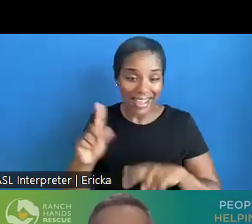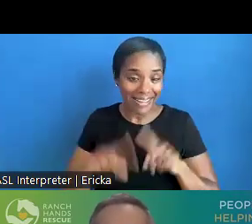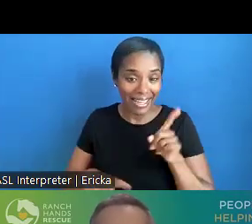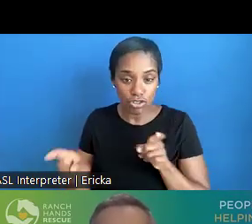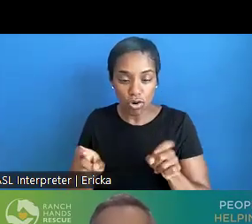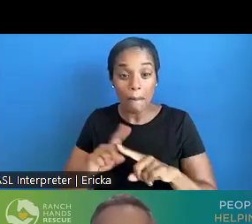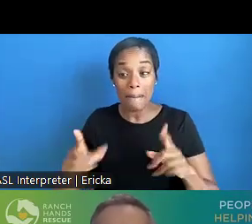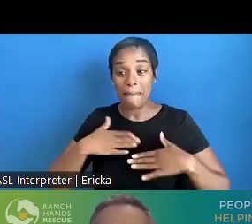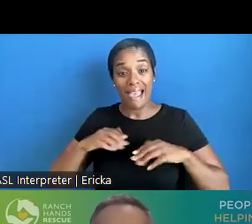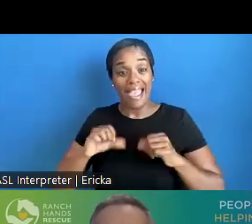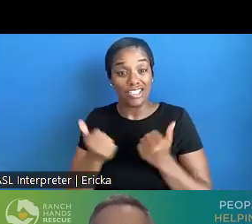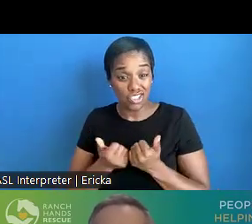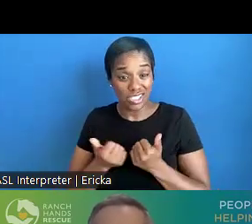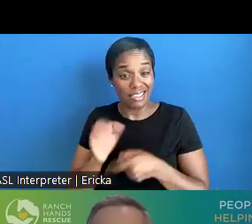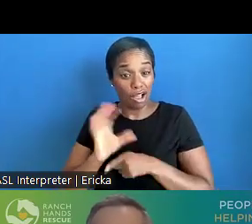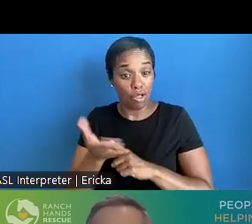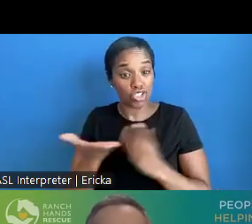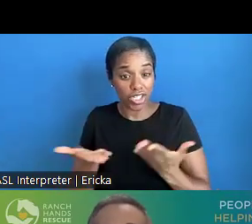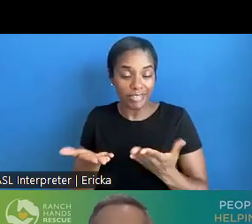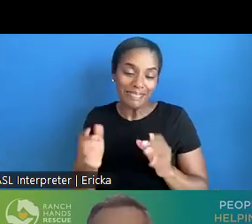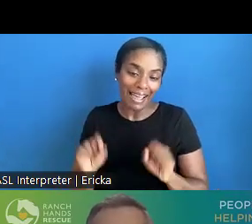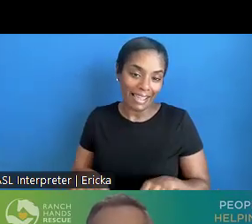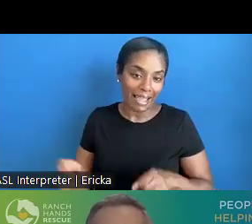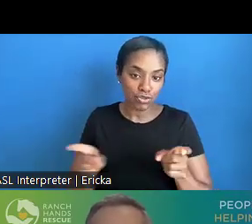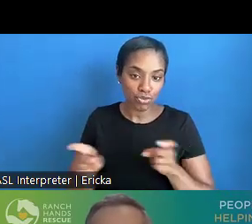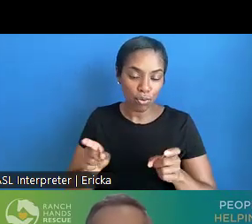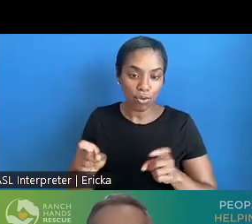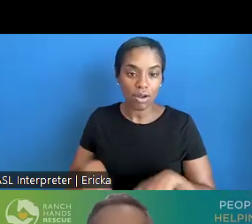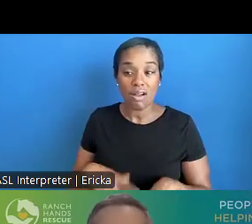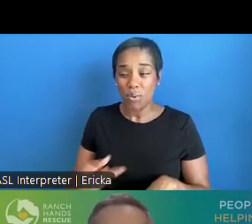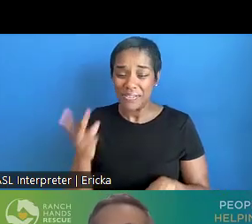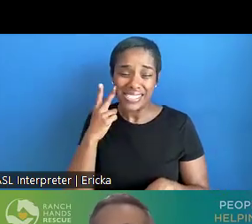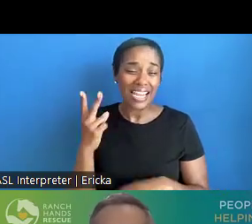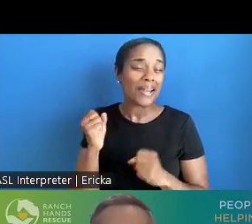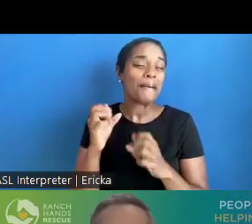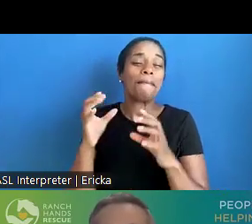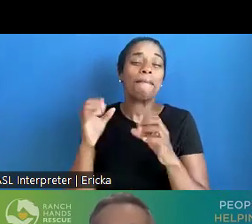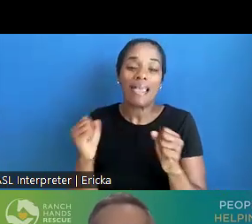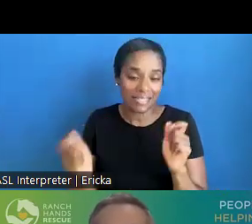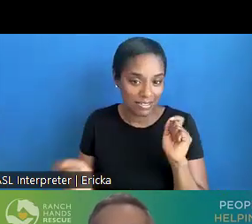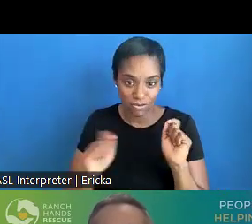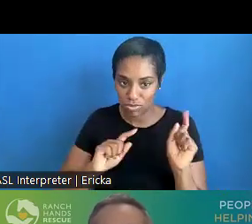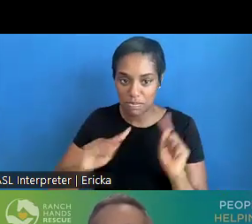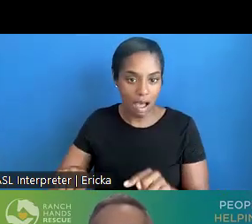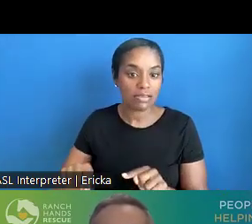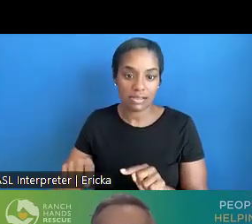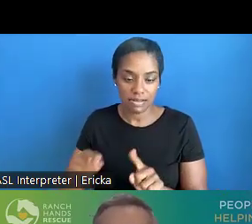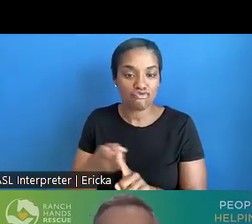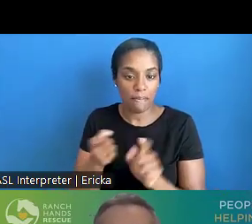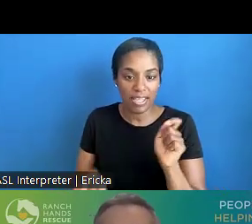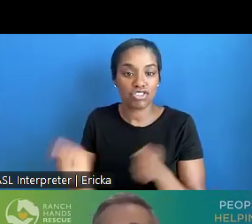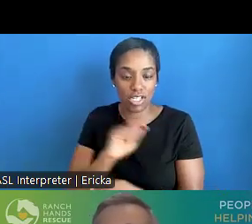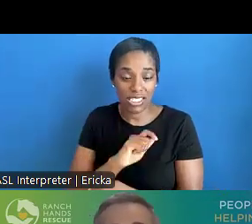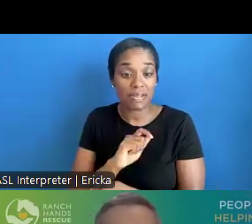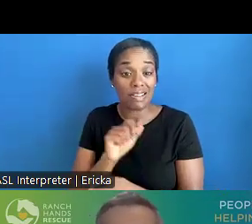own agency. And we have seen a phenomenal response from that adjustment and that change, both in the staff